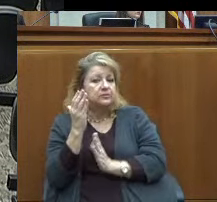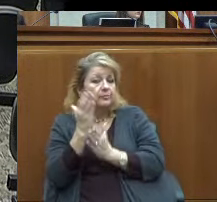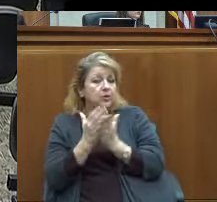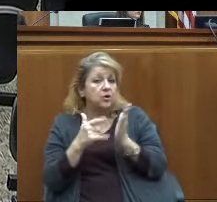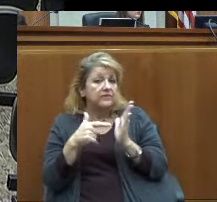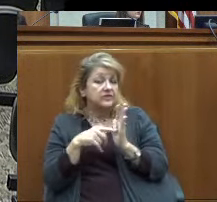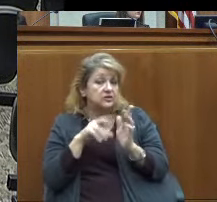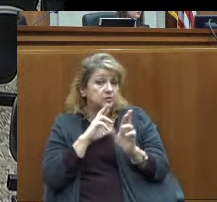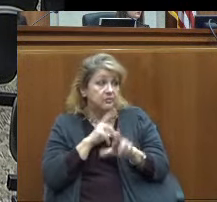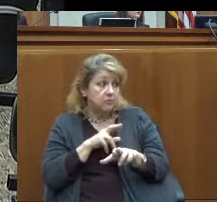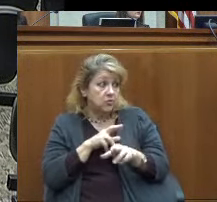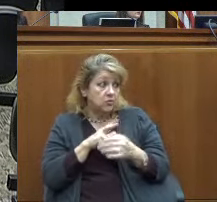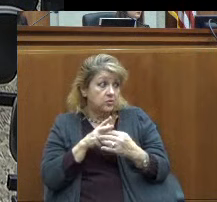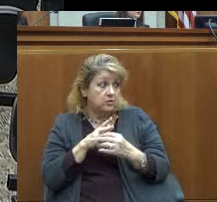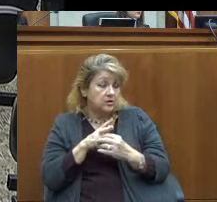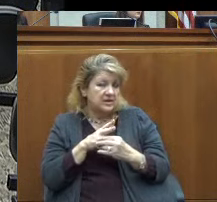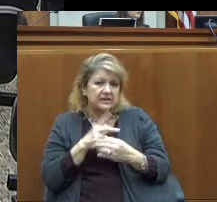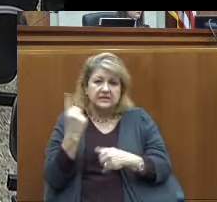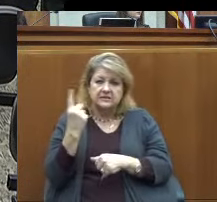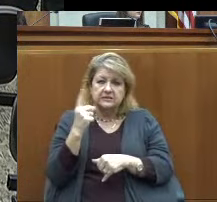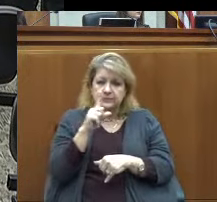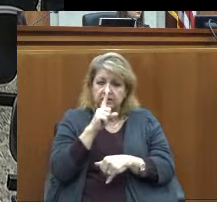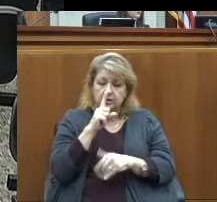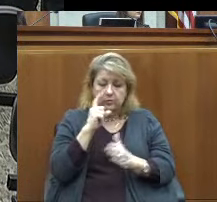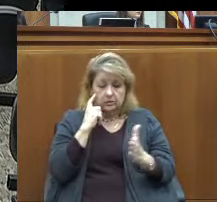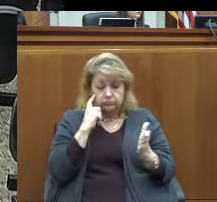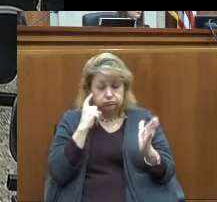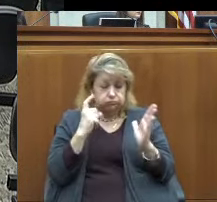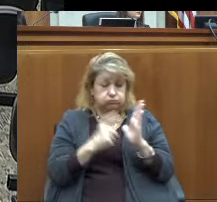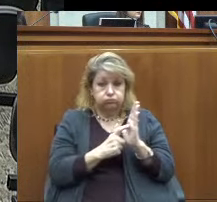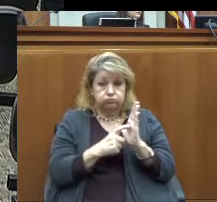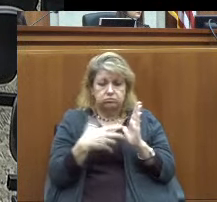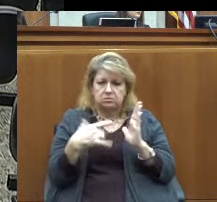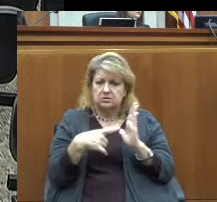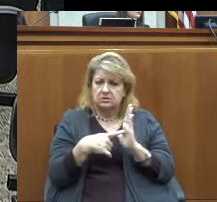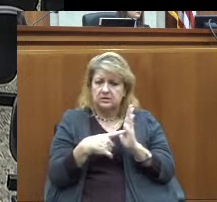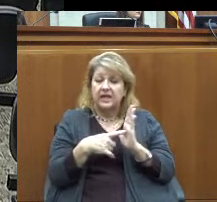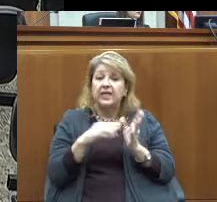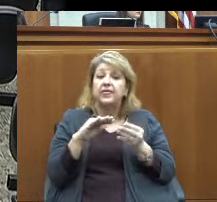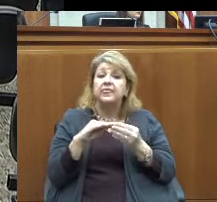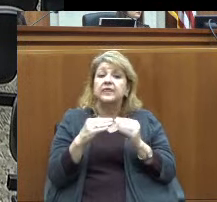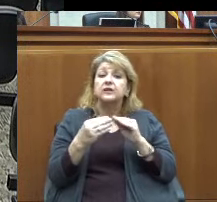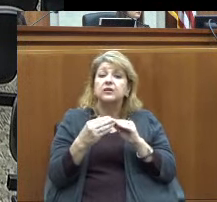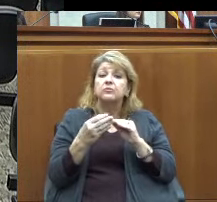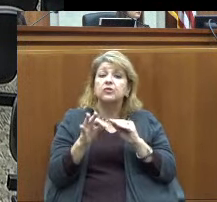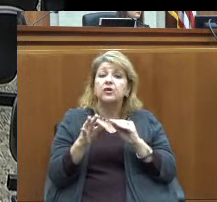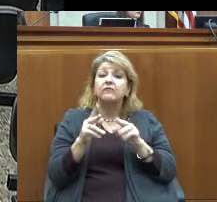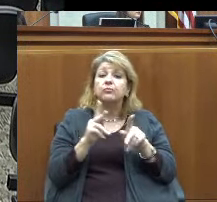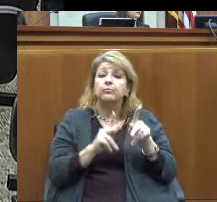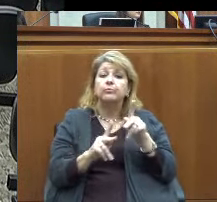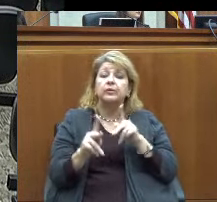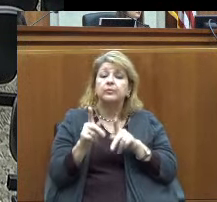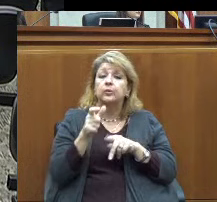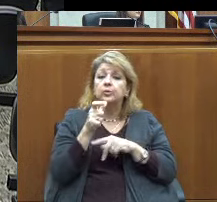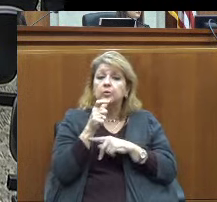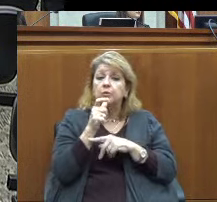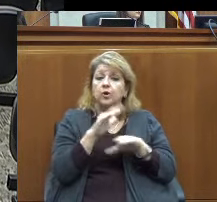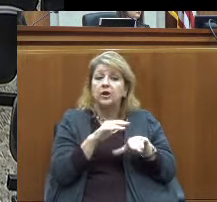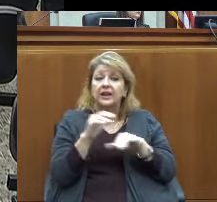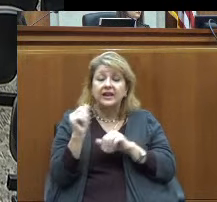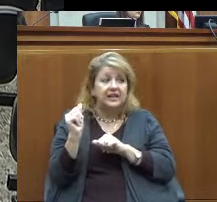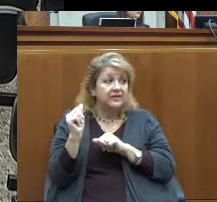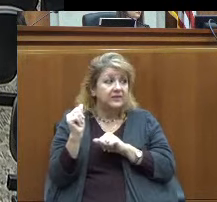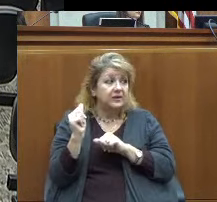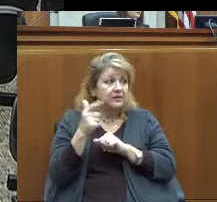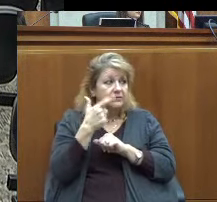this report, something that really stood out is the number of people who are leaving